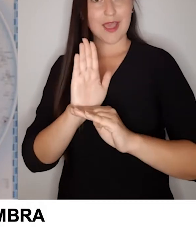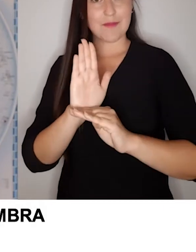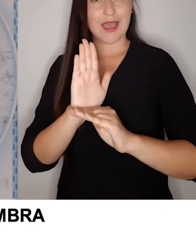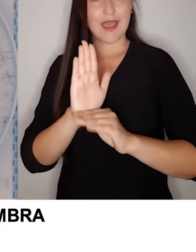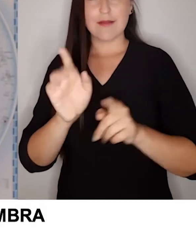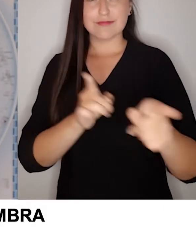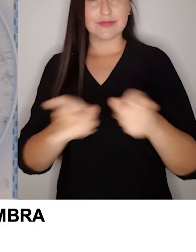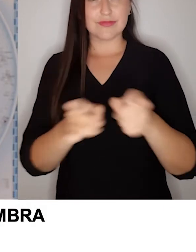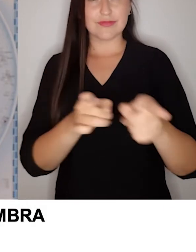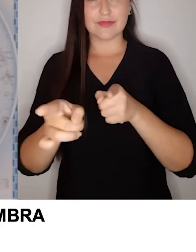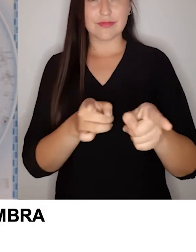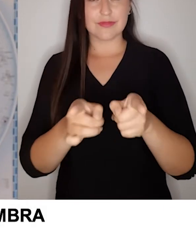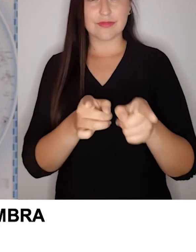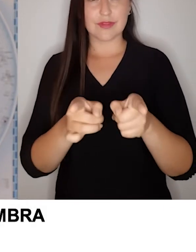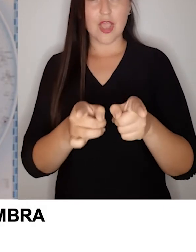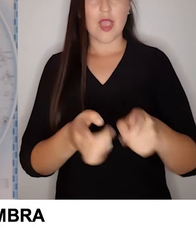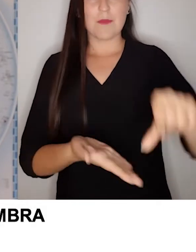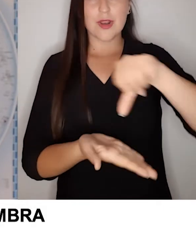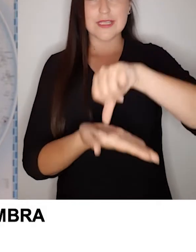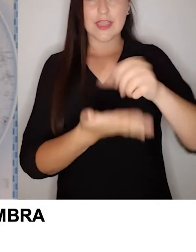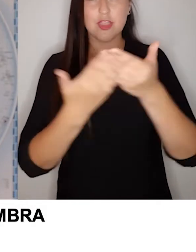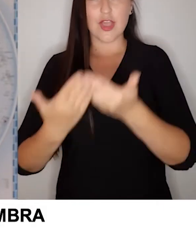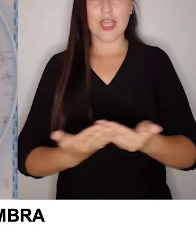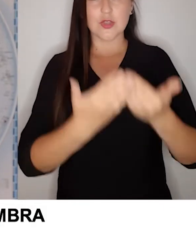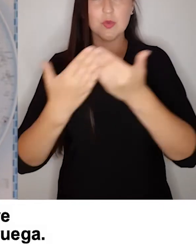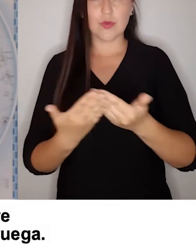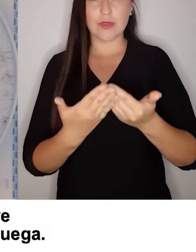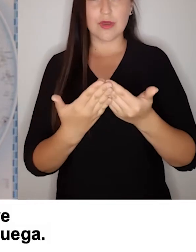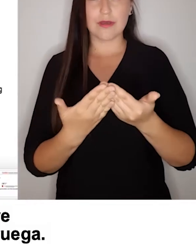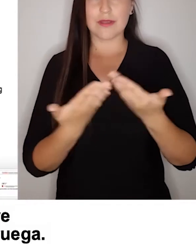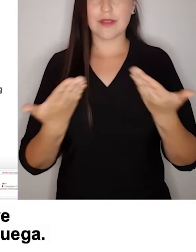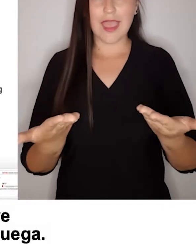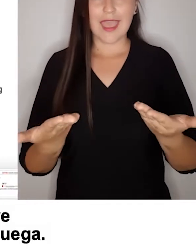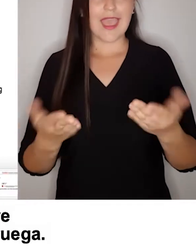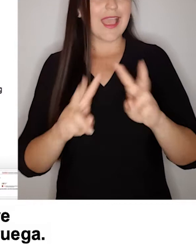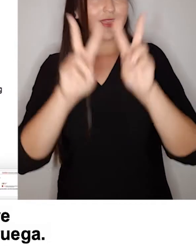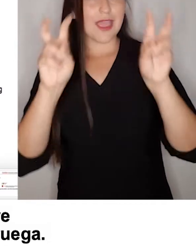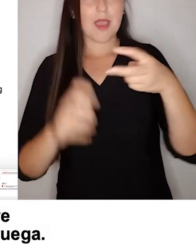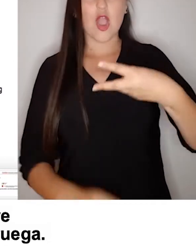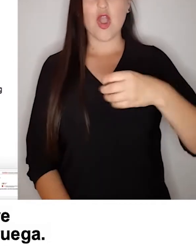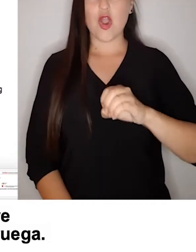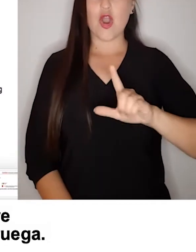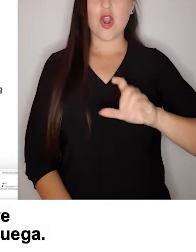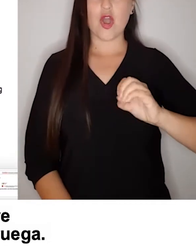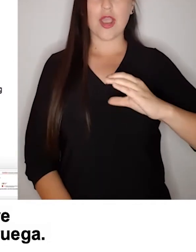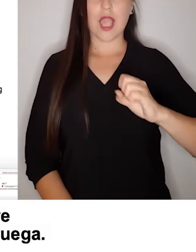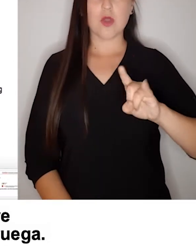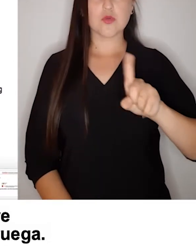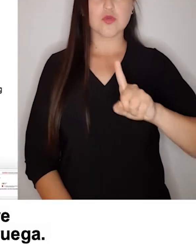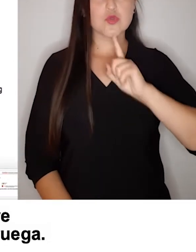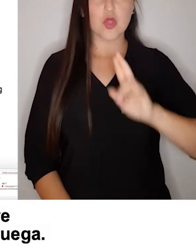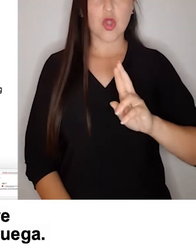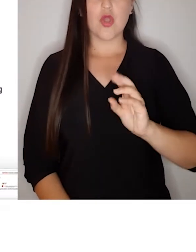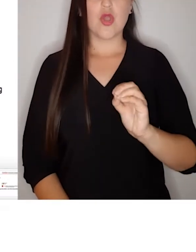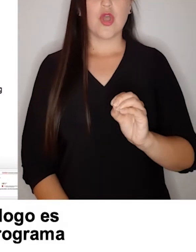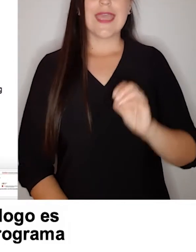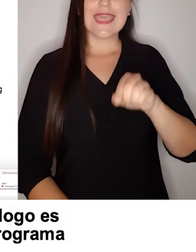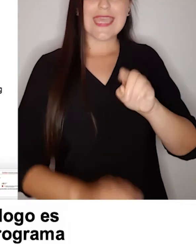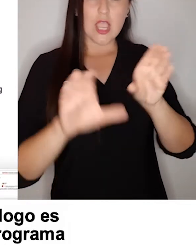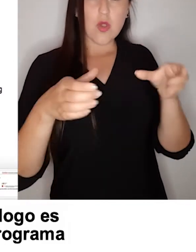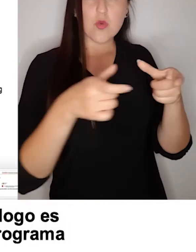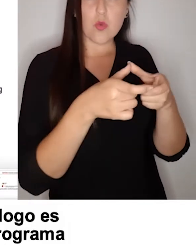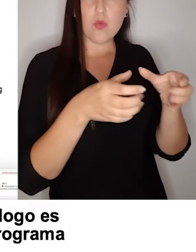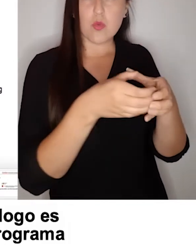Structurally, the DEMBRA program is managed and coordinated by the Norwegian Center for Holocaust and Minority Studies.